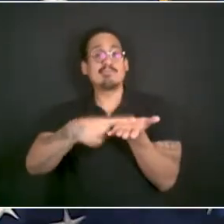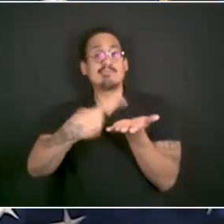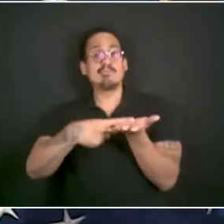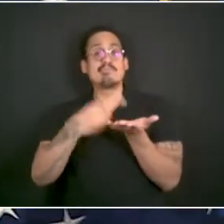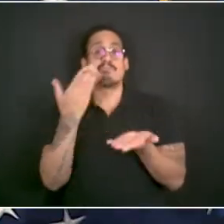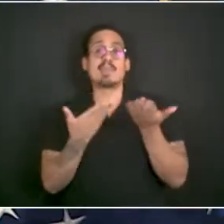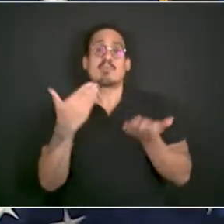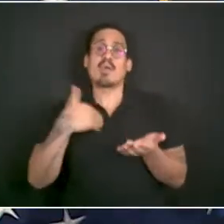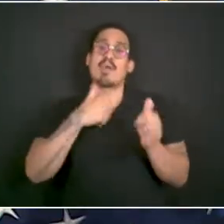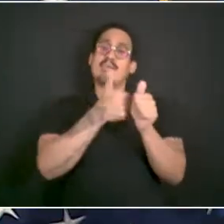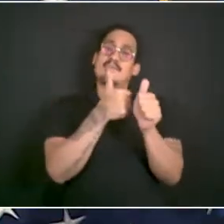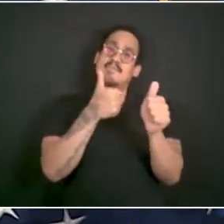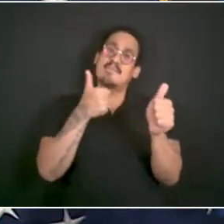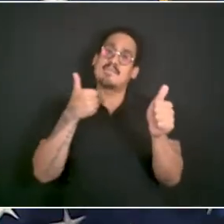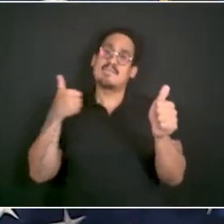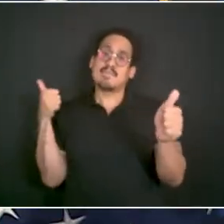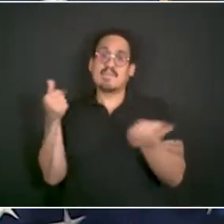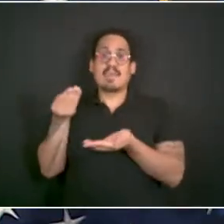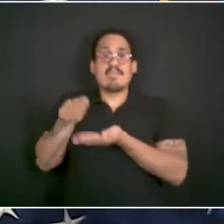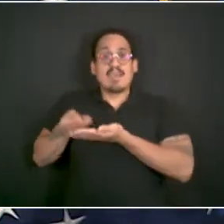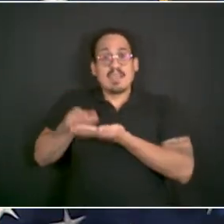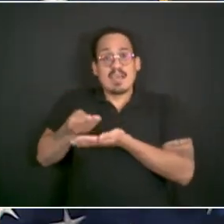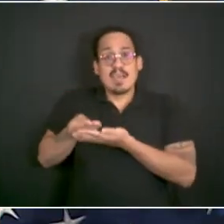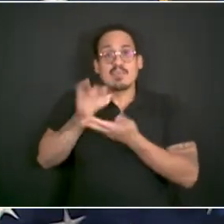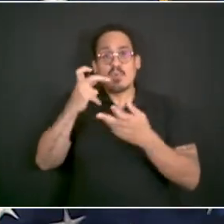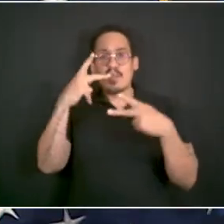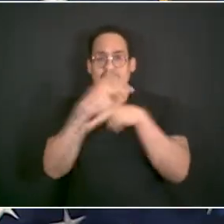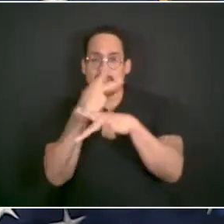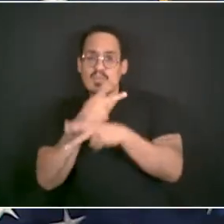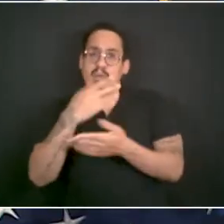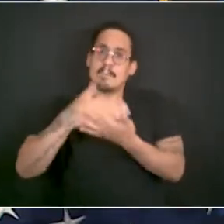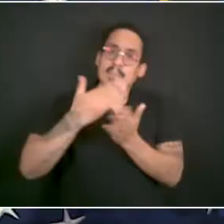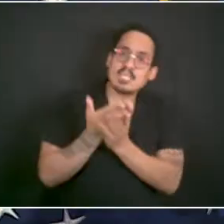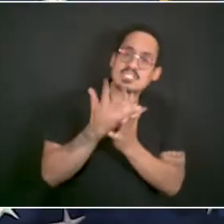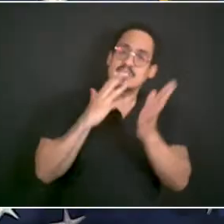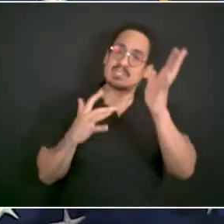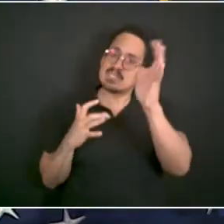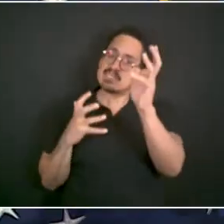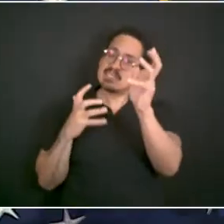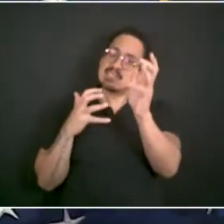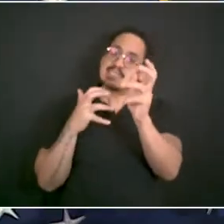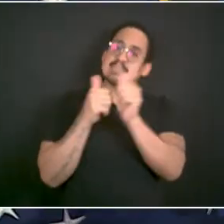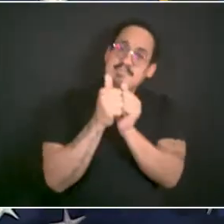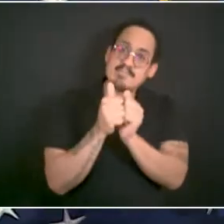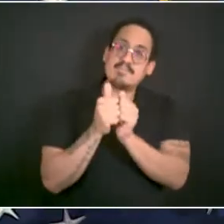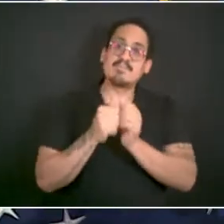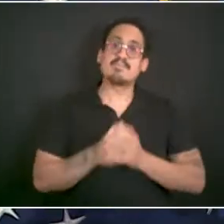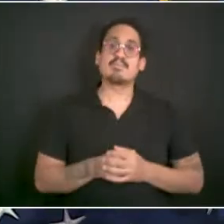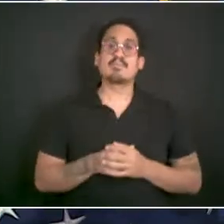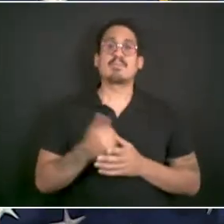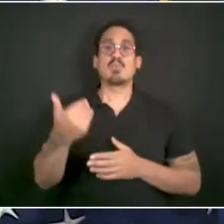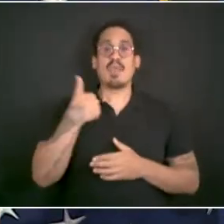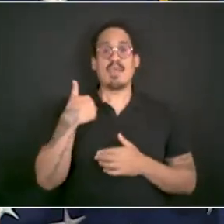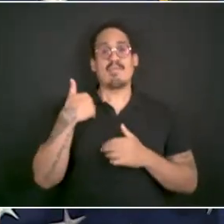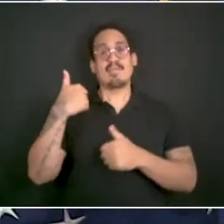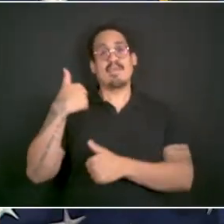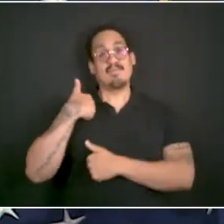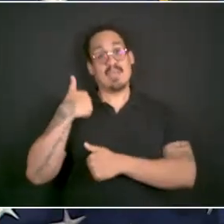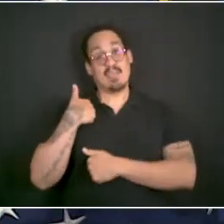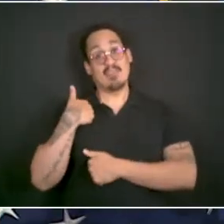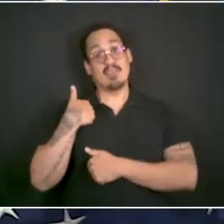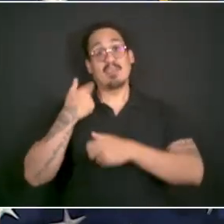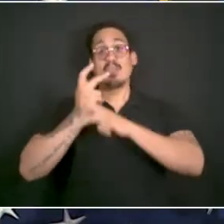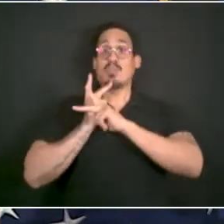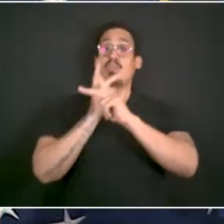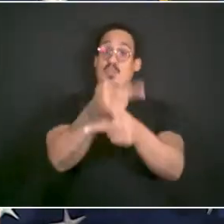become a homeowner through this program that is called the Hebrew Free Loan Society's Veteran Home Ownership Loan Program, or Homes for Veterans NYC. And when it